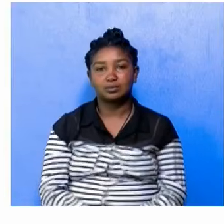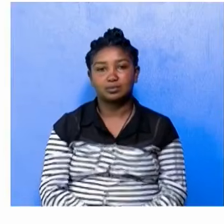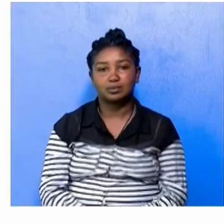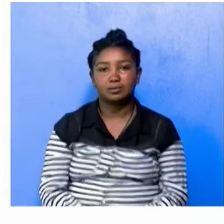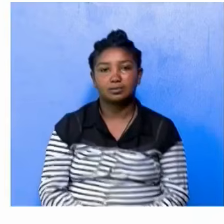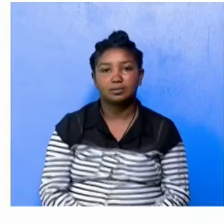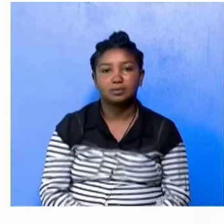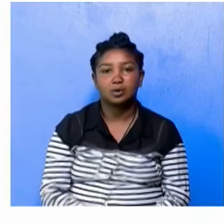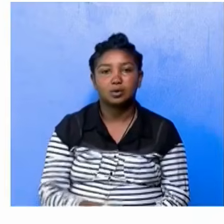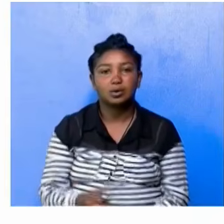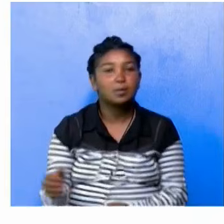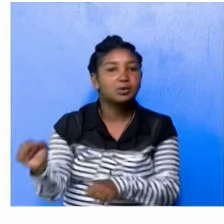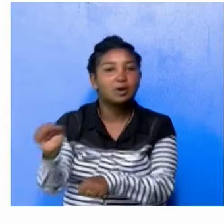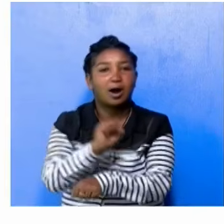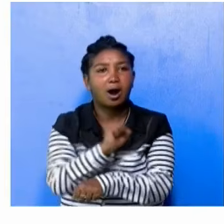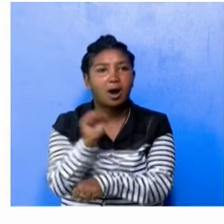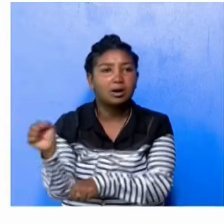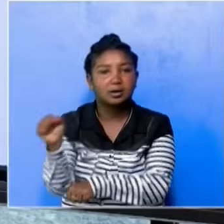What about car?